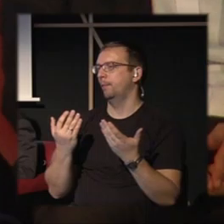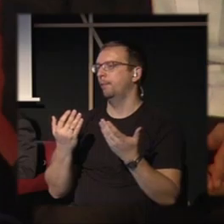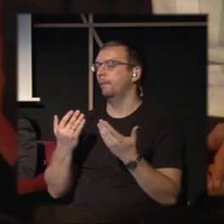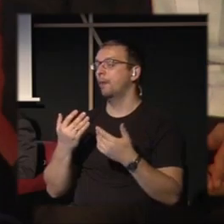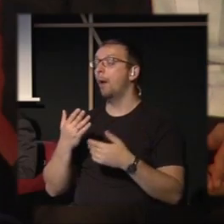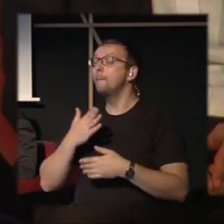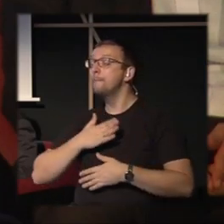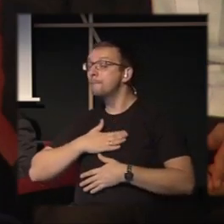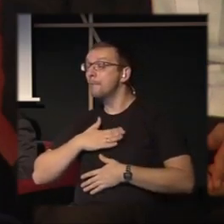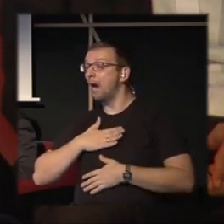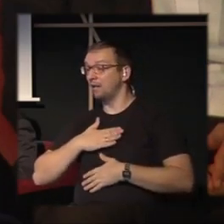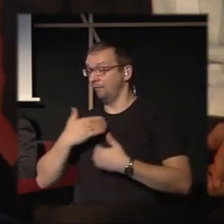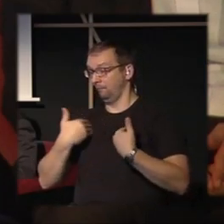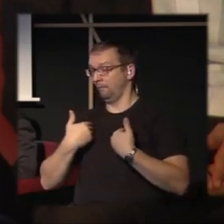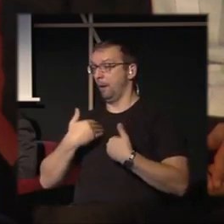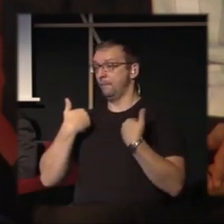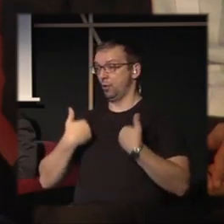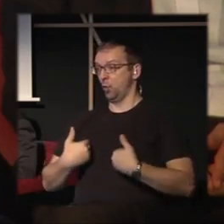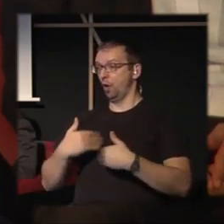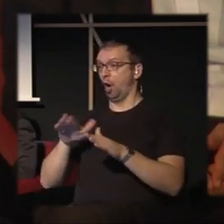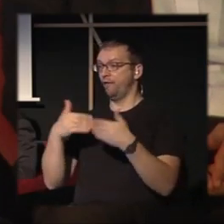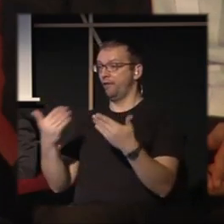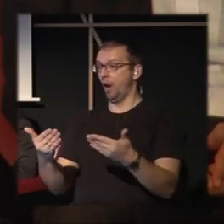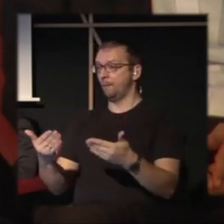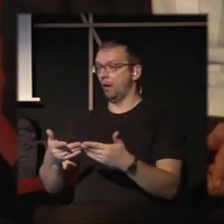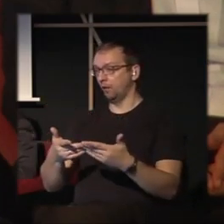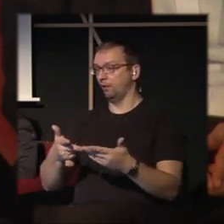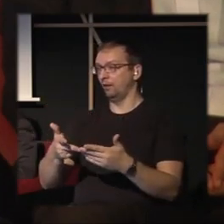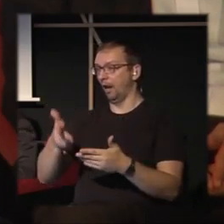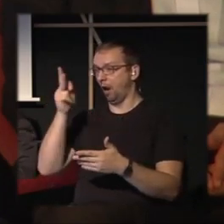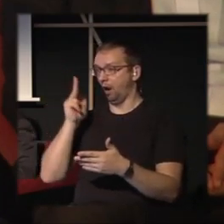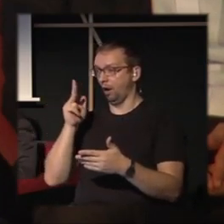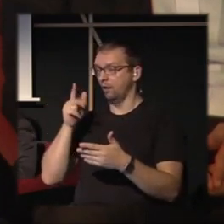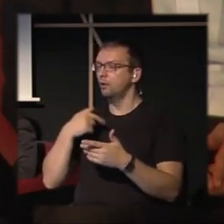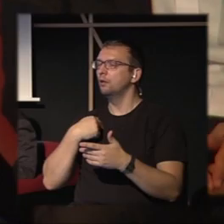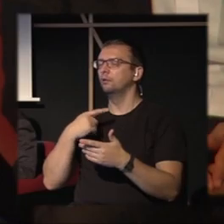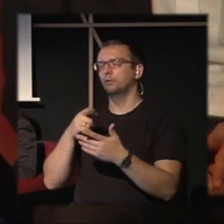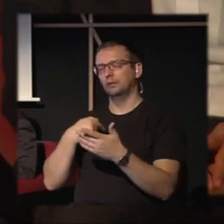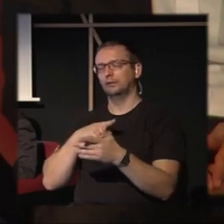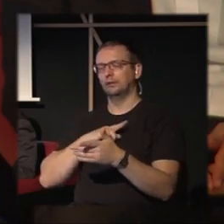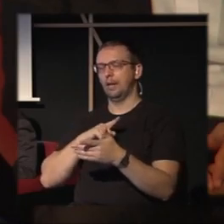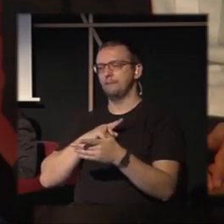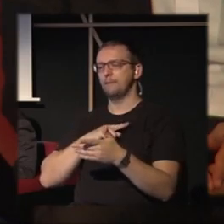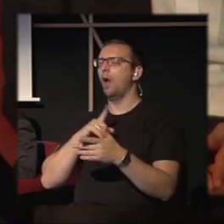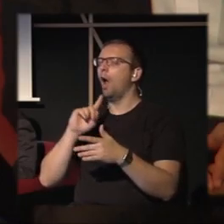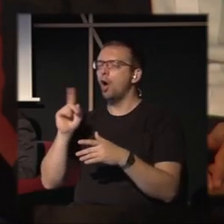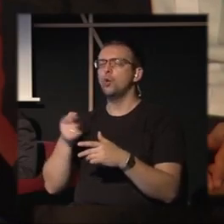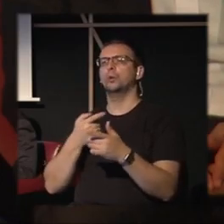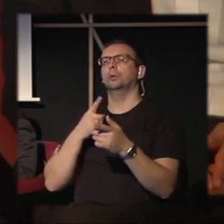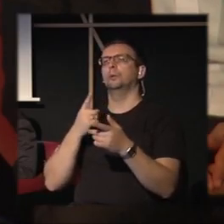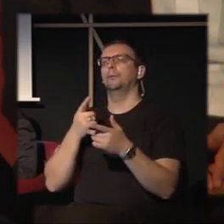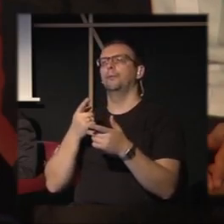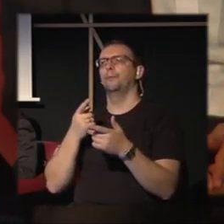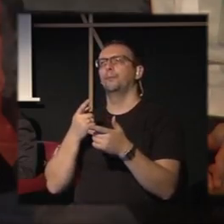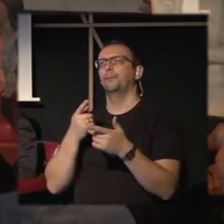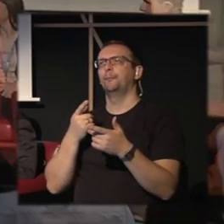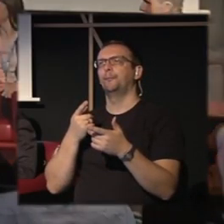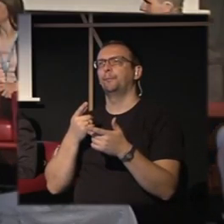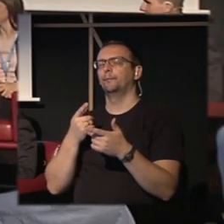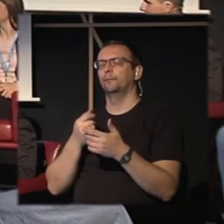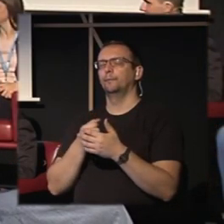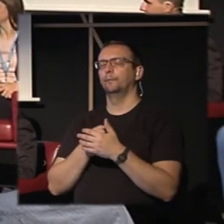raising attendance, increasing attendance, and I was absolutely surprised, and